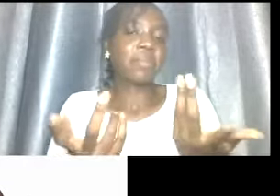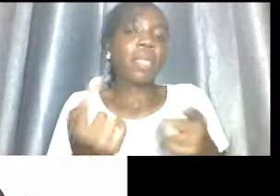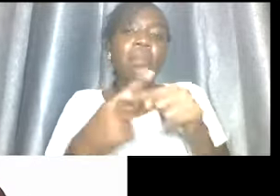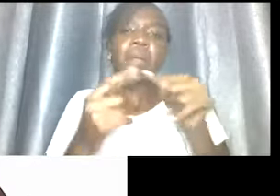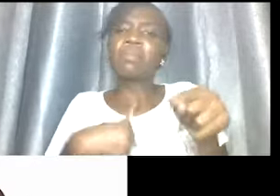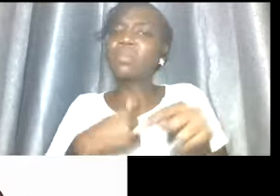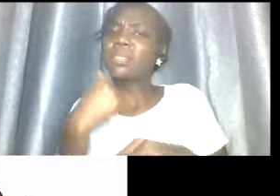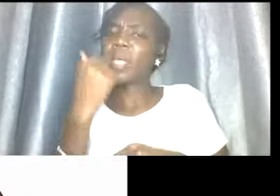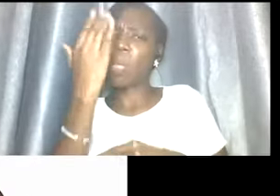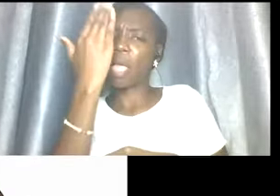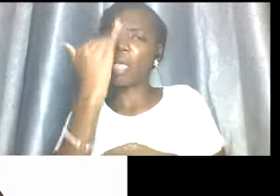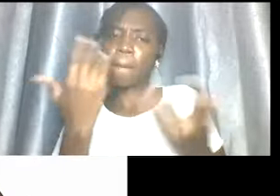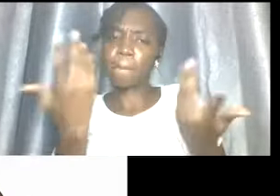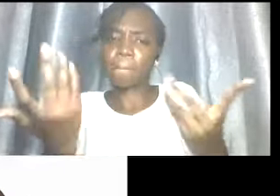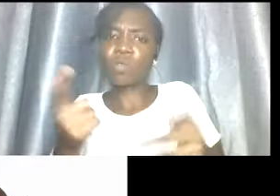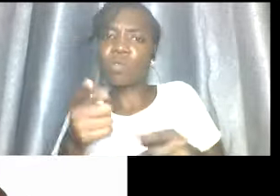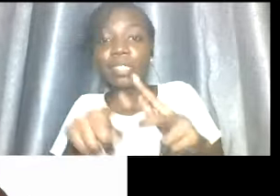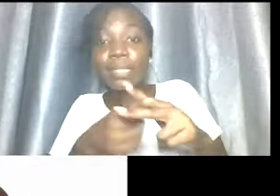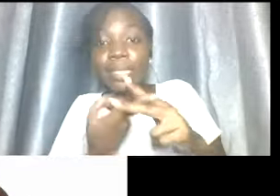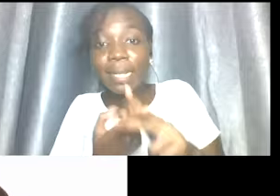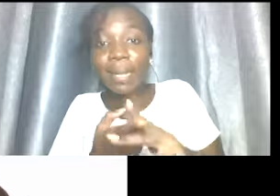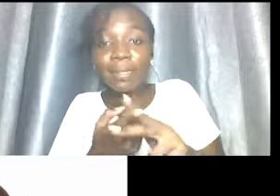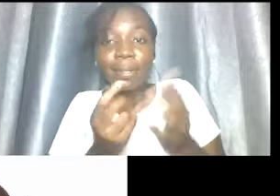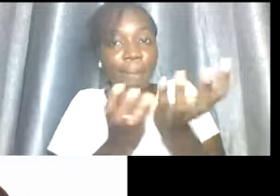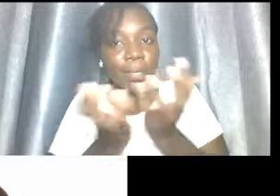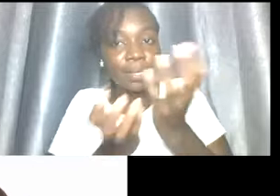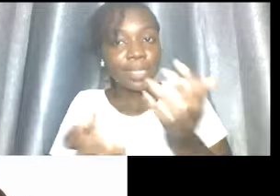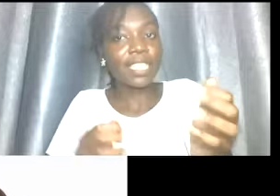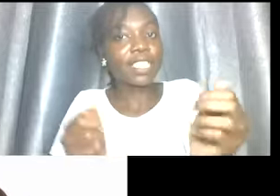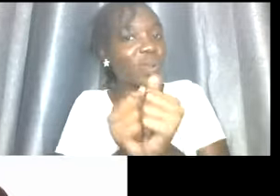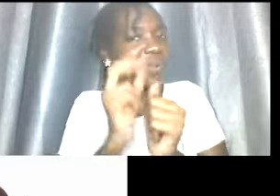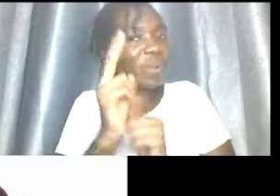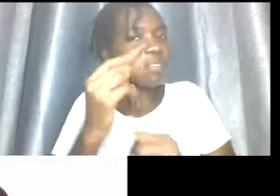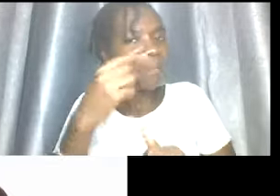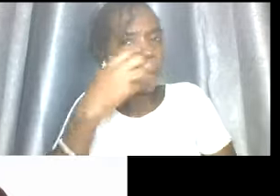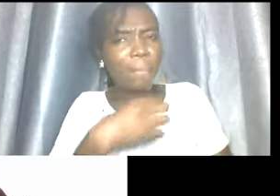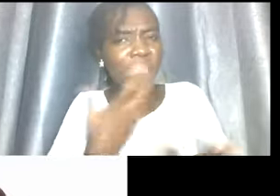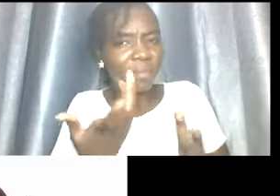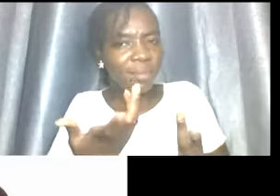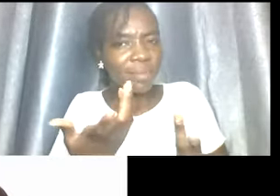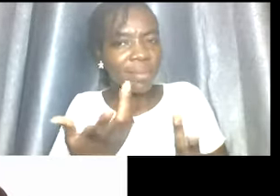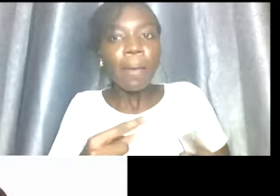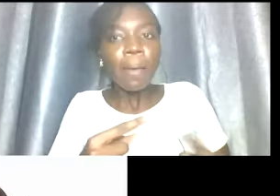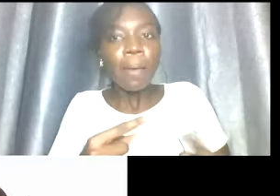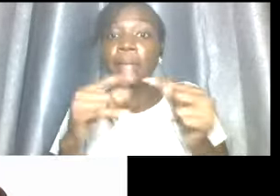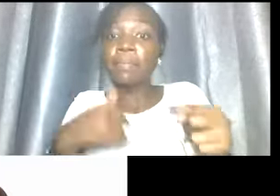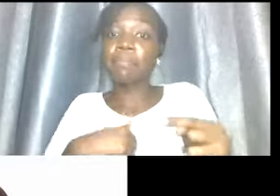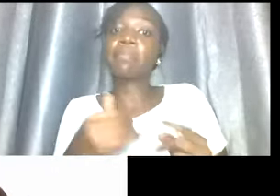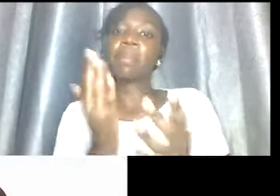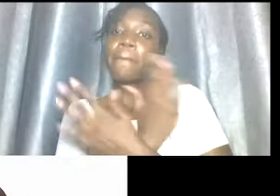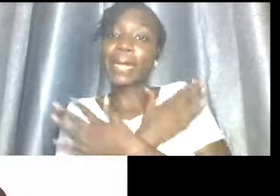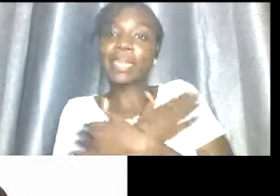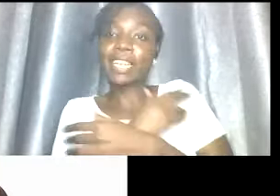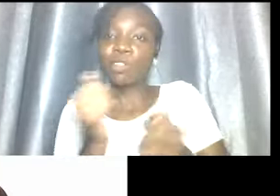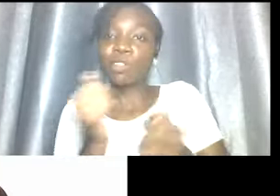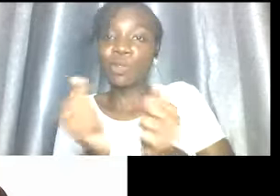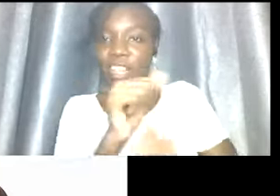business since the age of 12? Because from the age of 12, I joined partnership with a company to help them